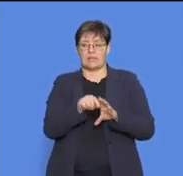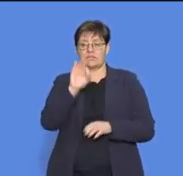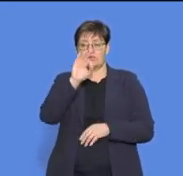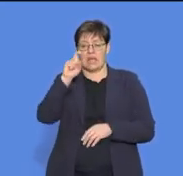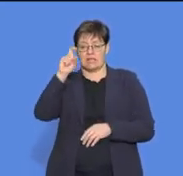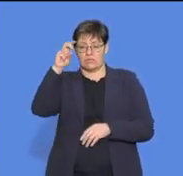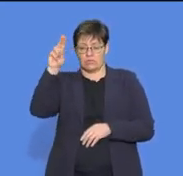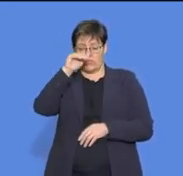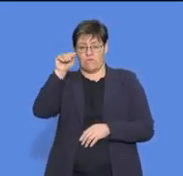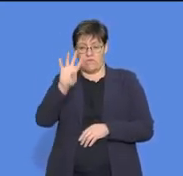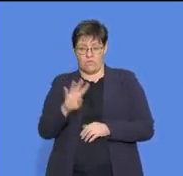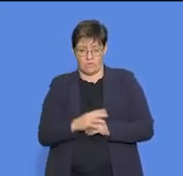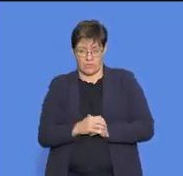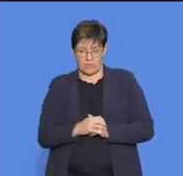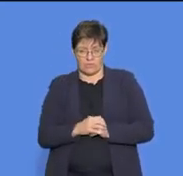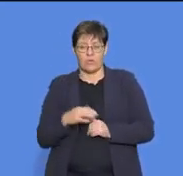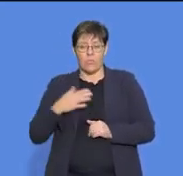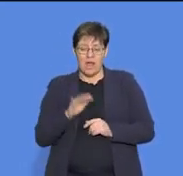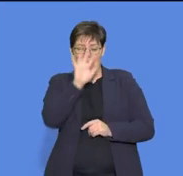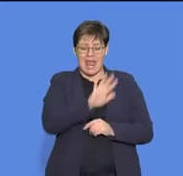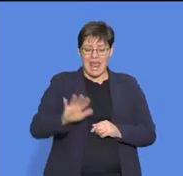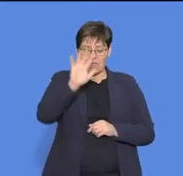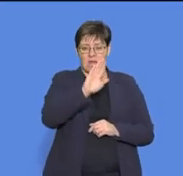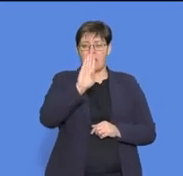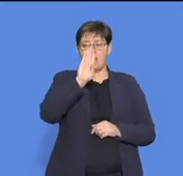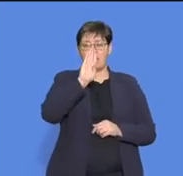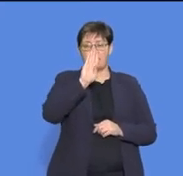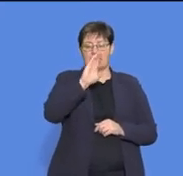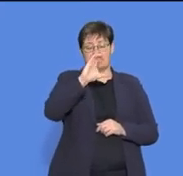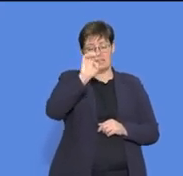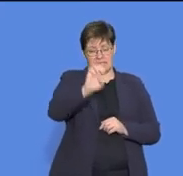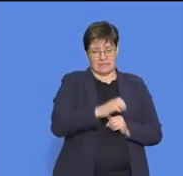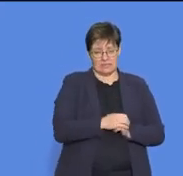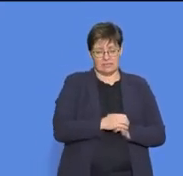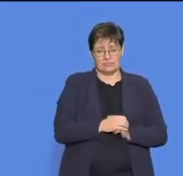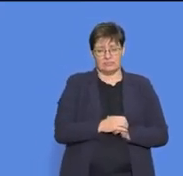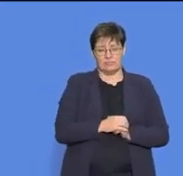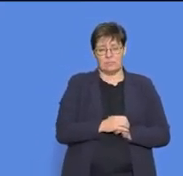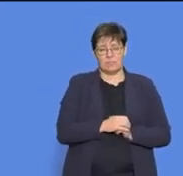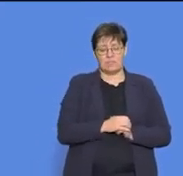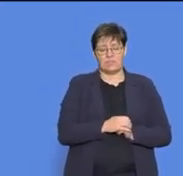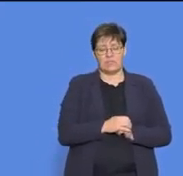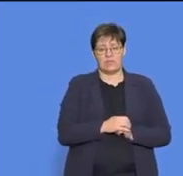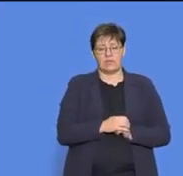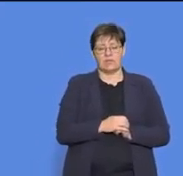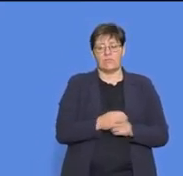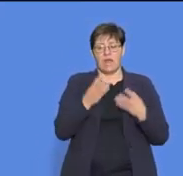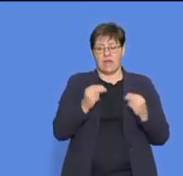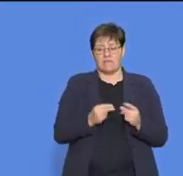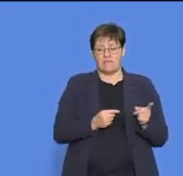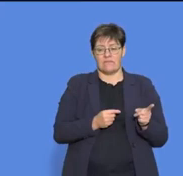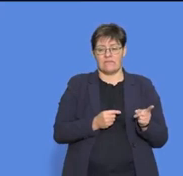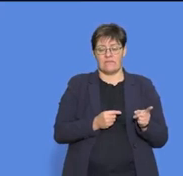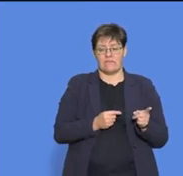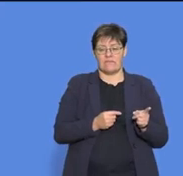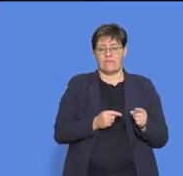hand side. Okay, so basically we want to find an expression for the area of BCE. Now if you notice in the triangle, in